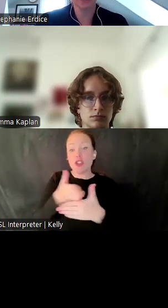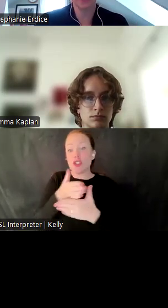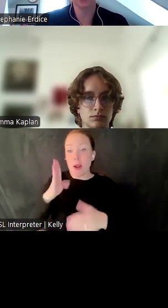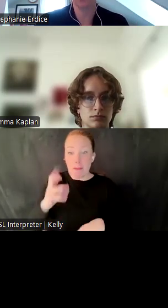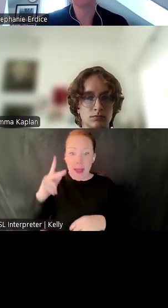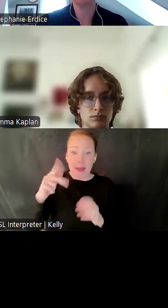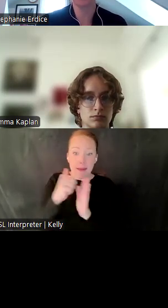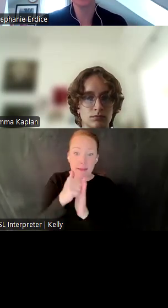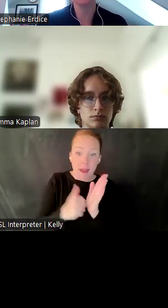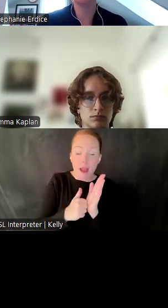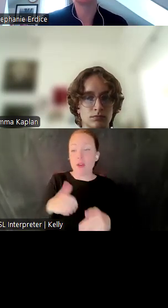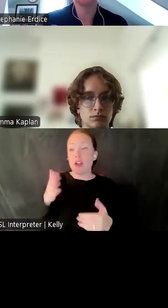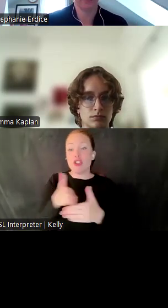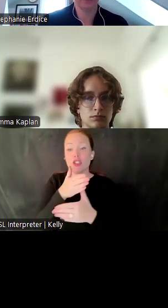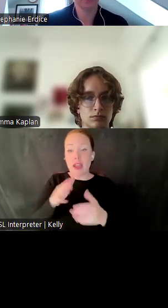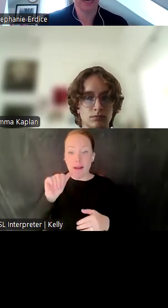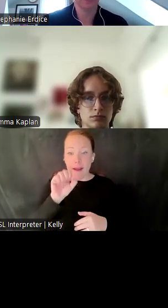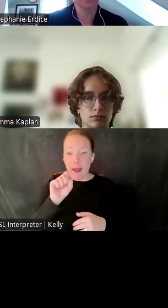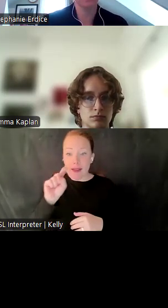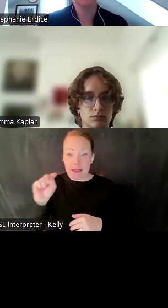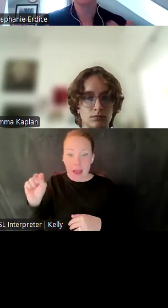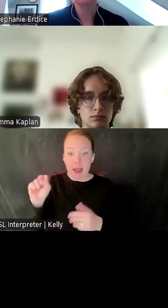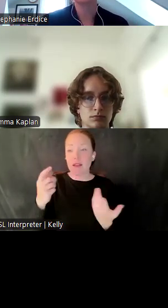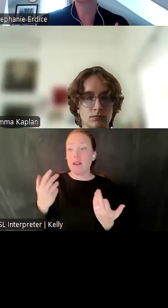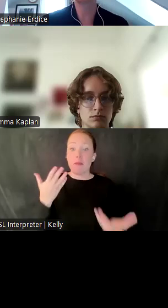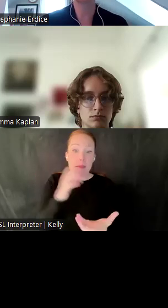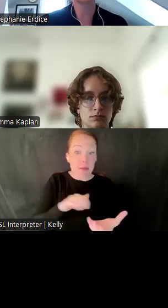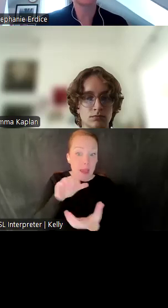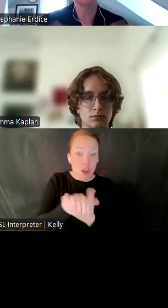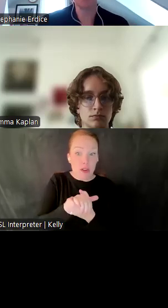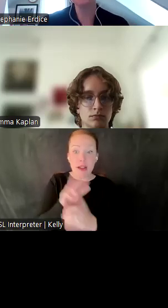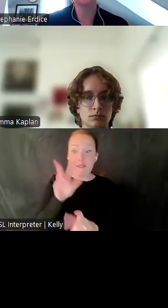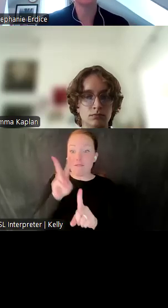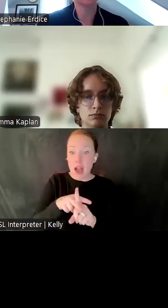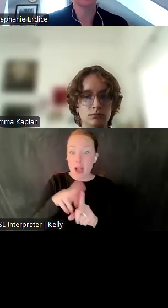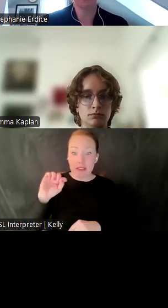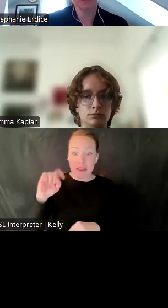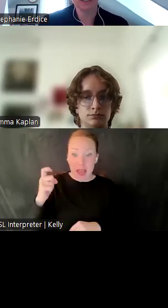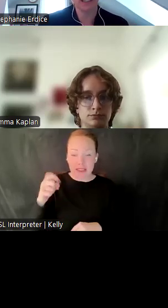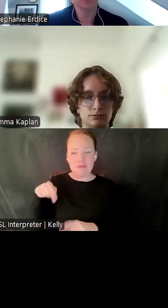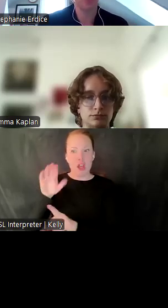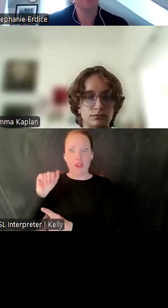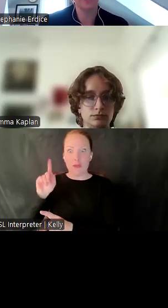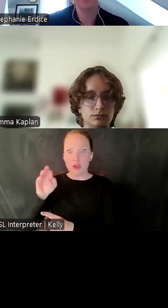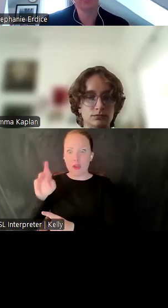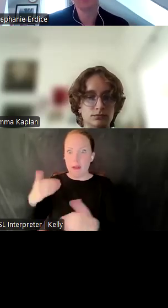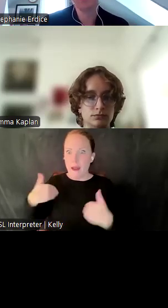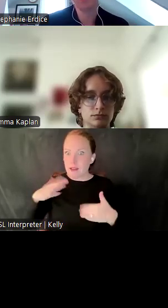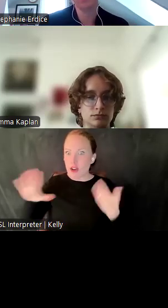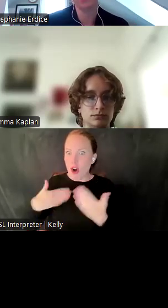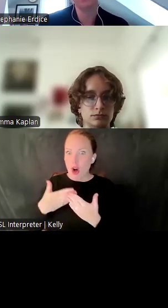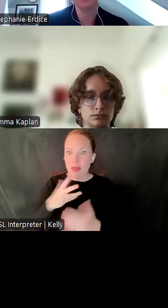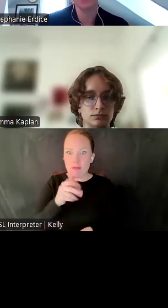share assets or are married and might be filing their taxes. This abuser would have all the information they would need to open up a